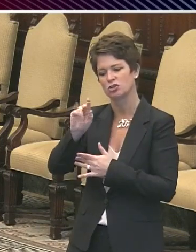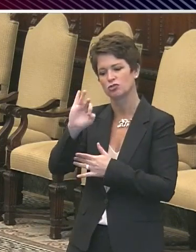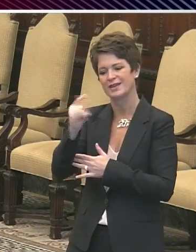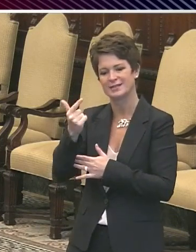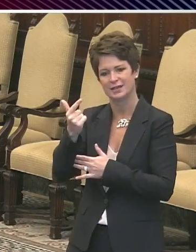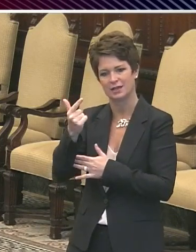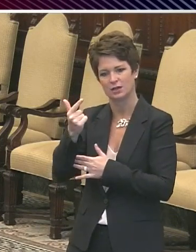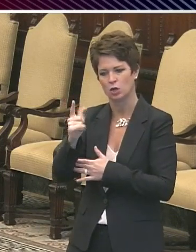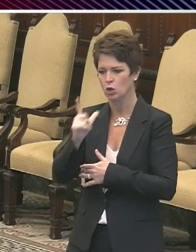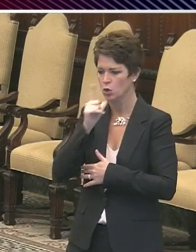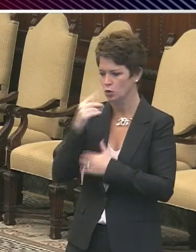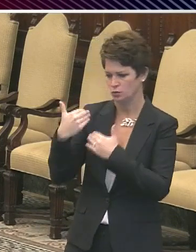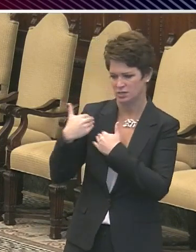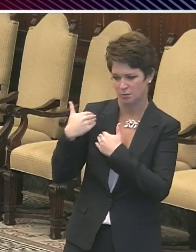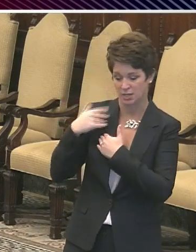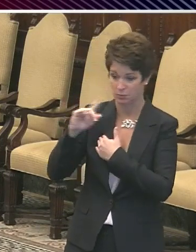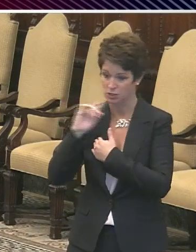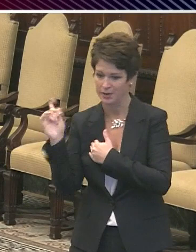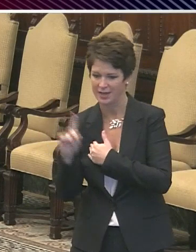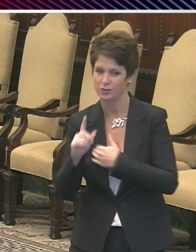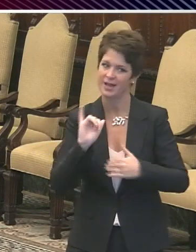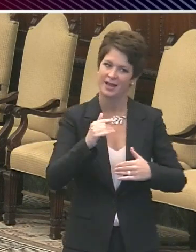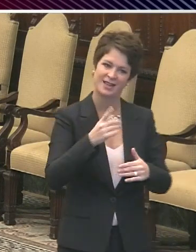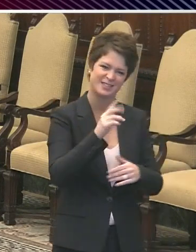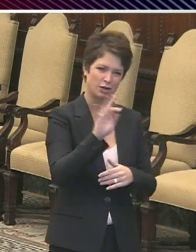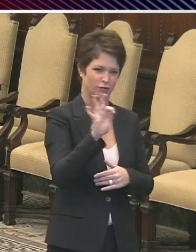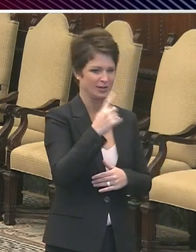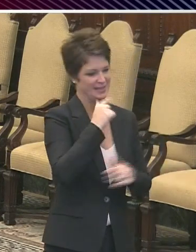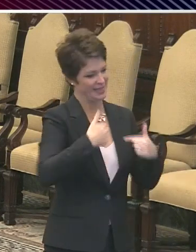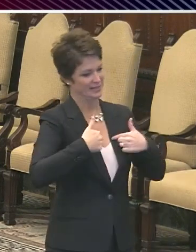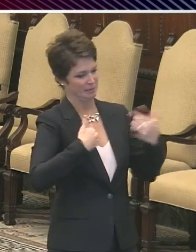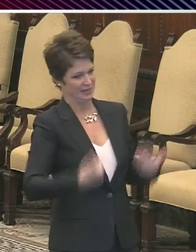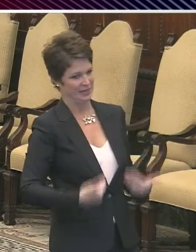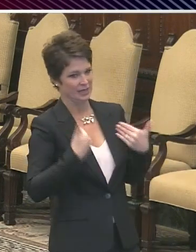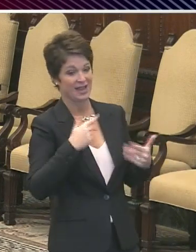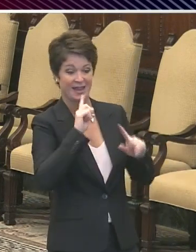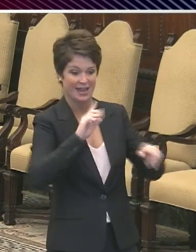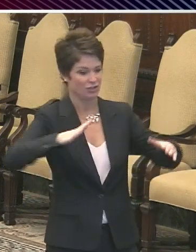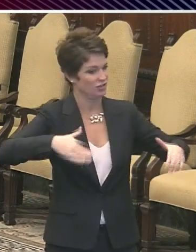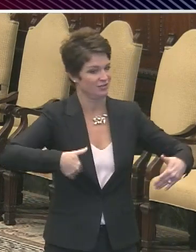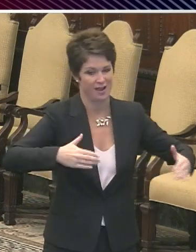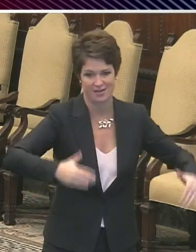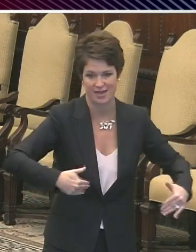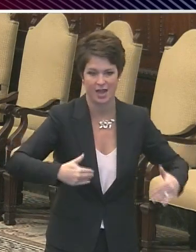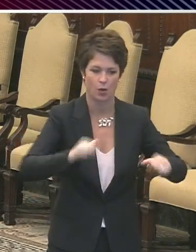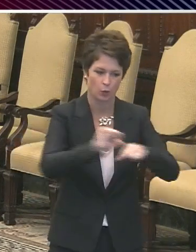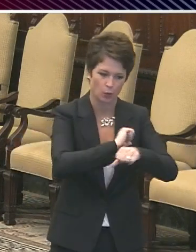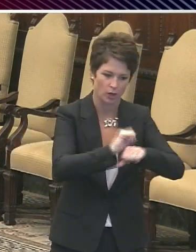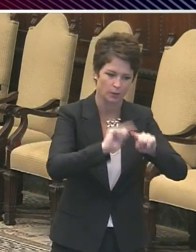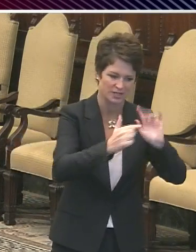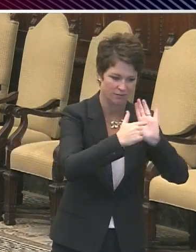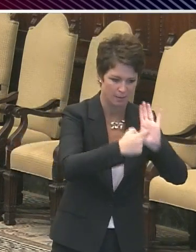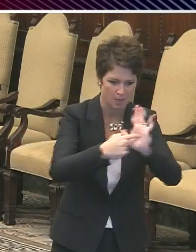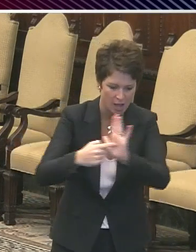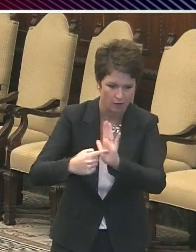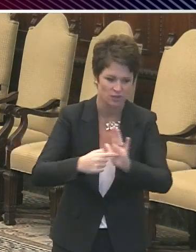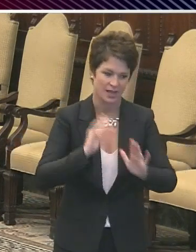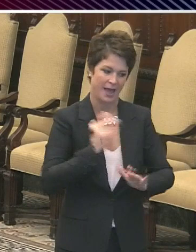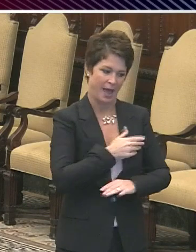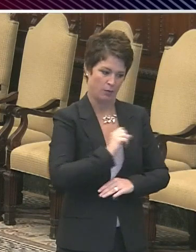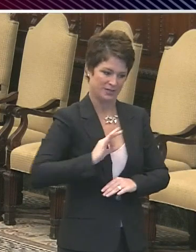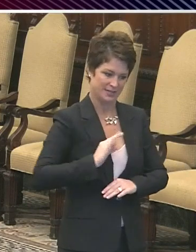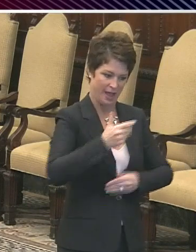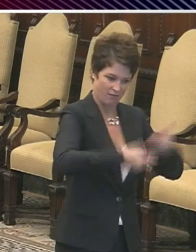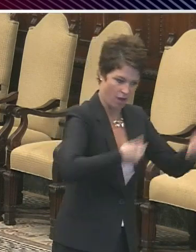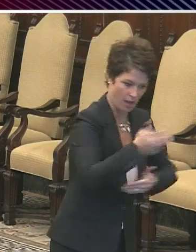answer. Yeah, it's me. We don't know the answer to that. We're working with multiple models. One of them is hiring our own staff to do